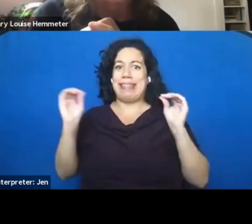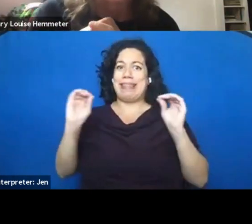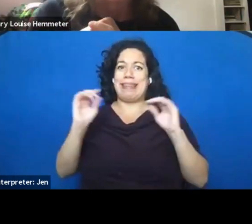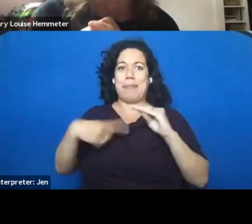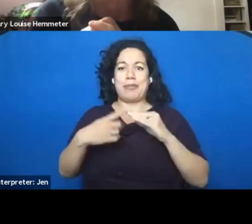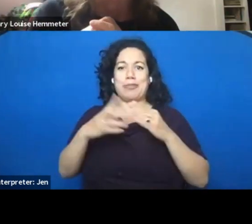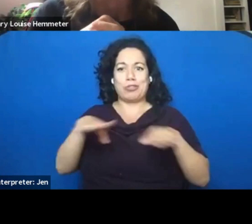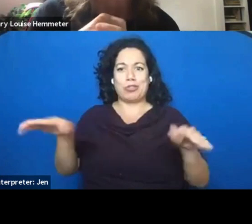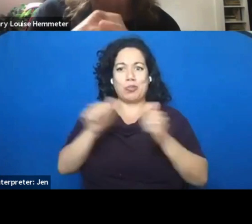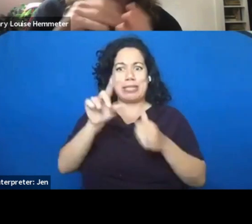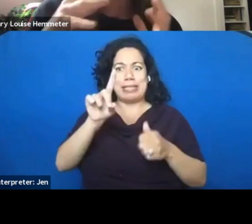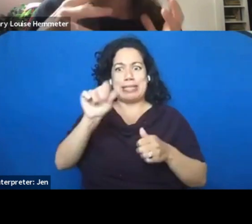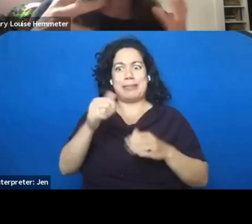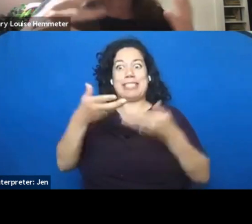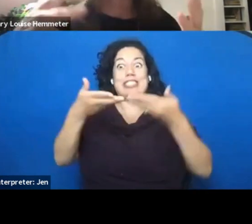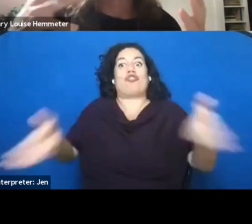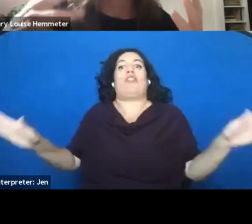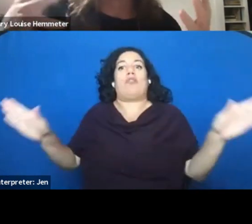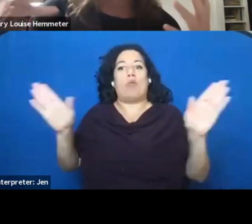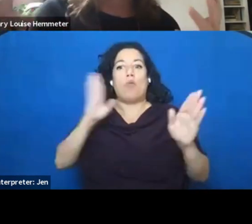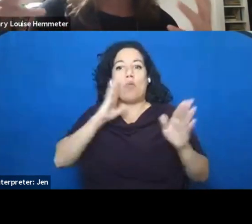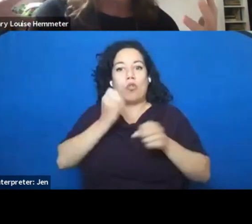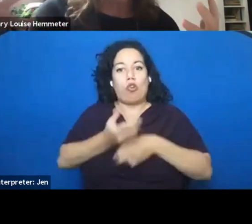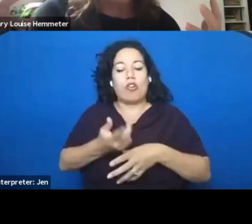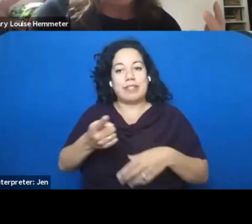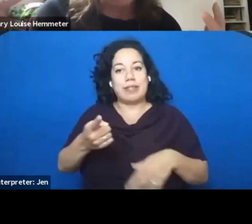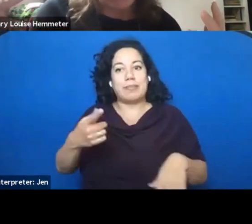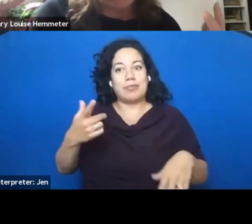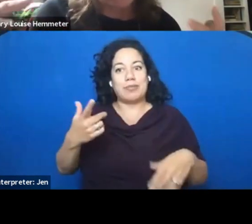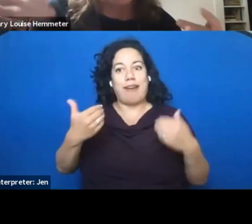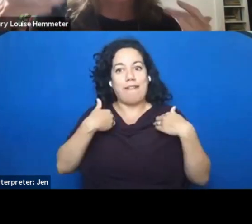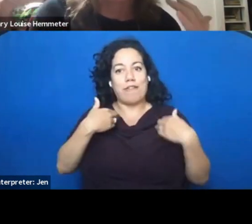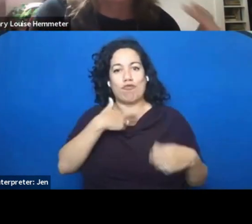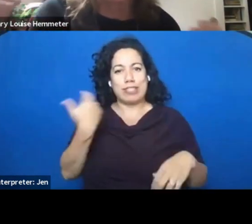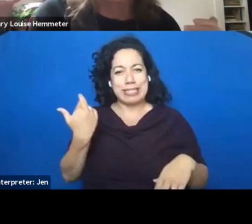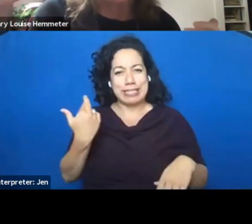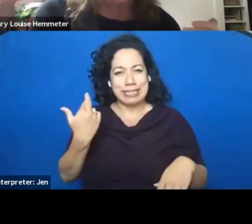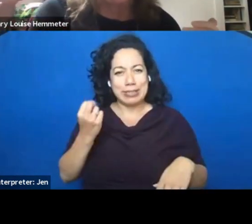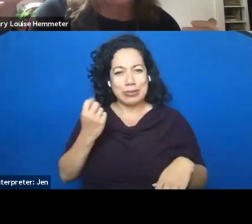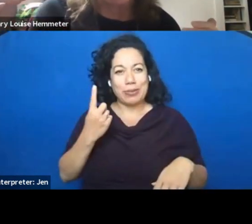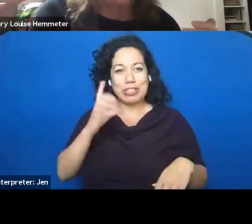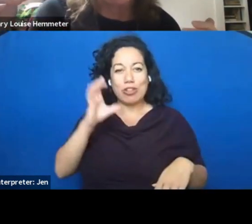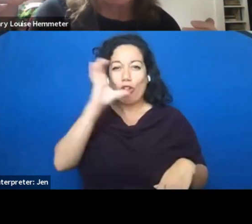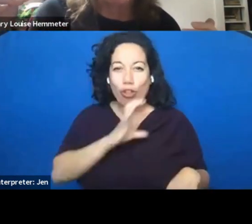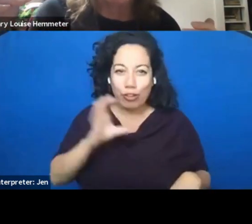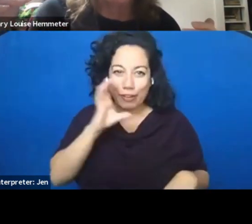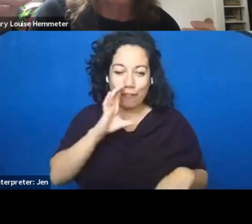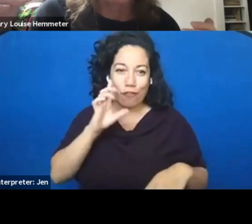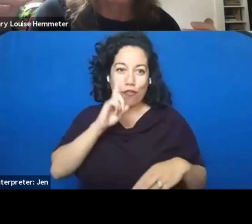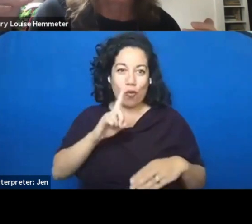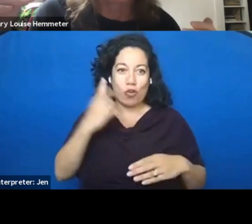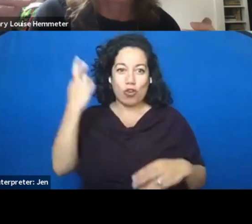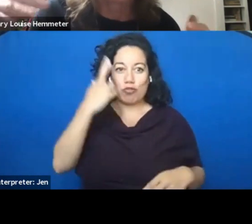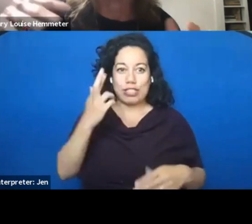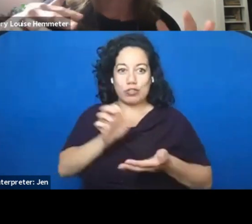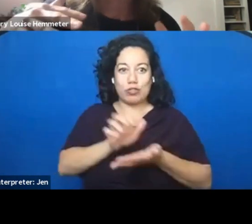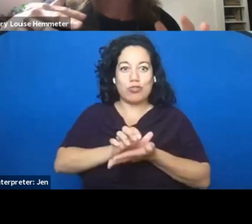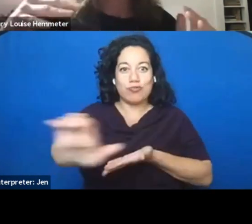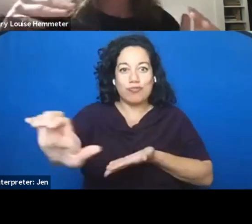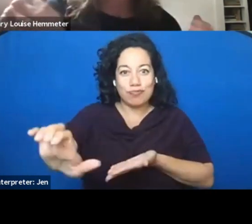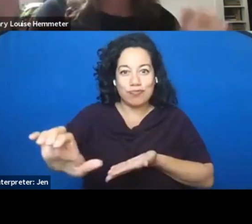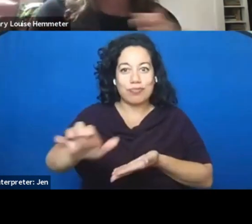that would make them at risk. So it's kind of looking for a way to exclude children with disabilities at this